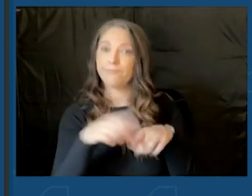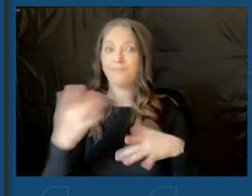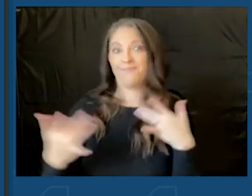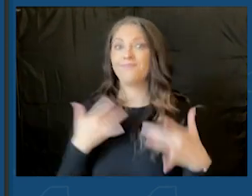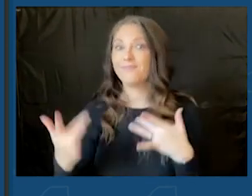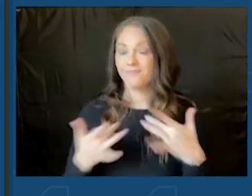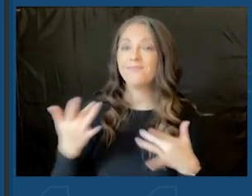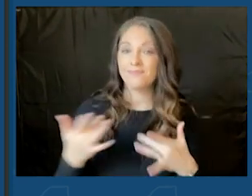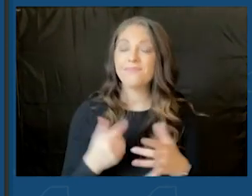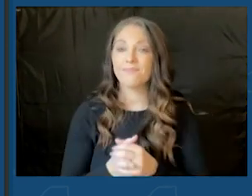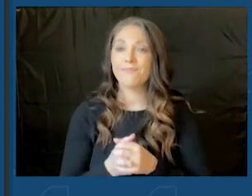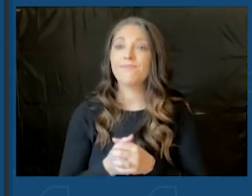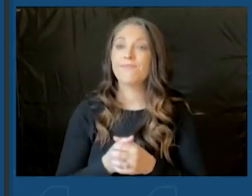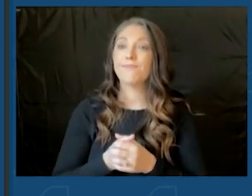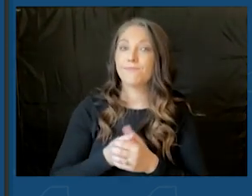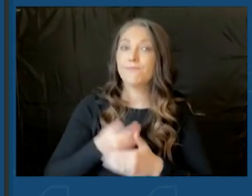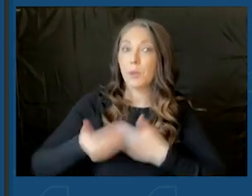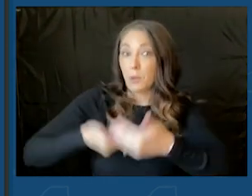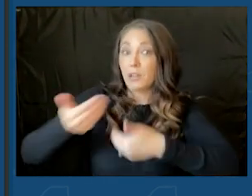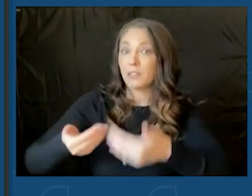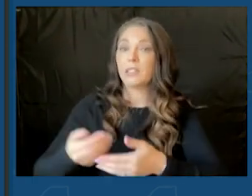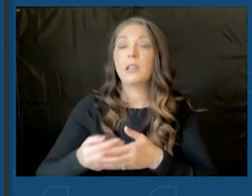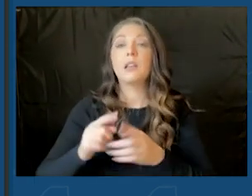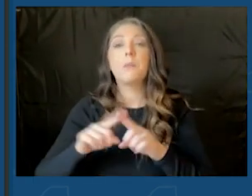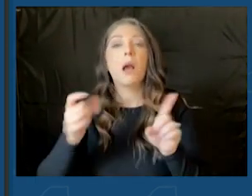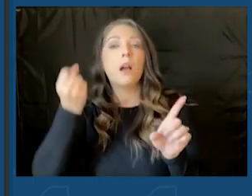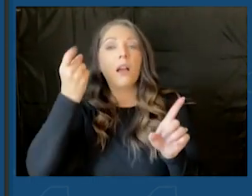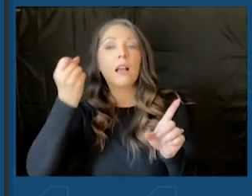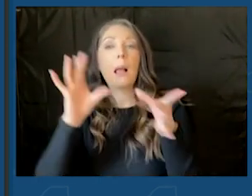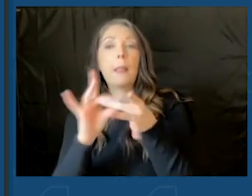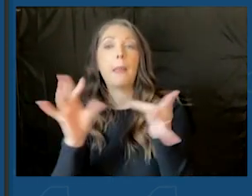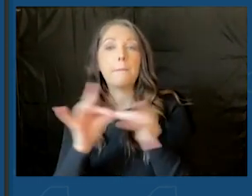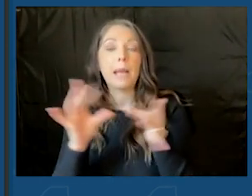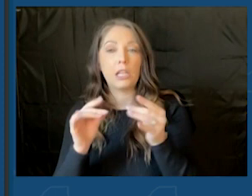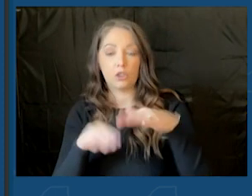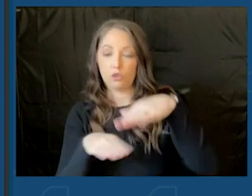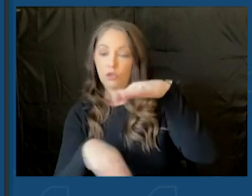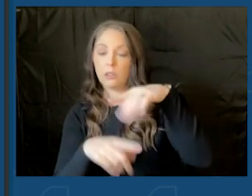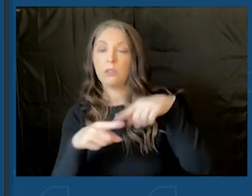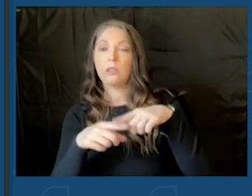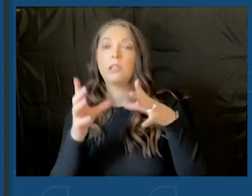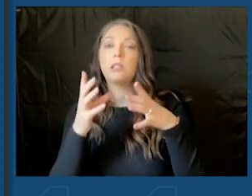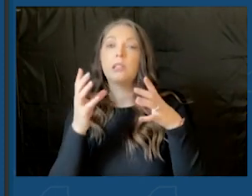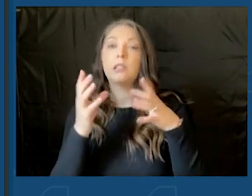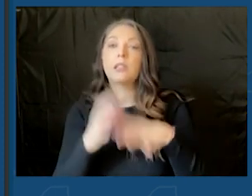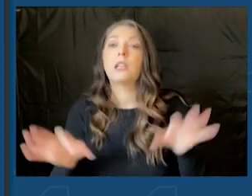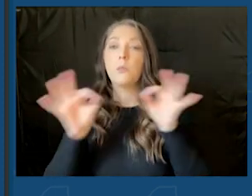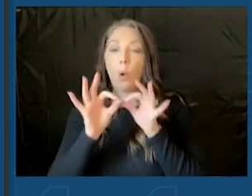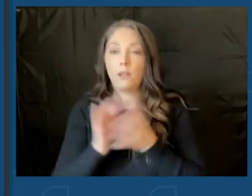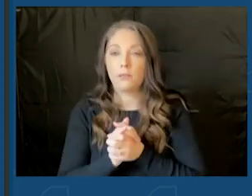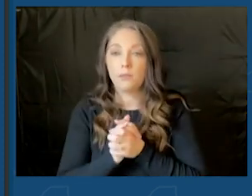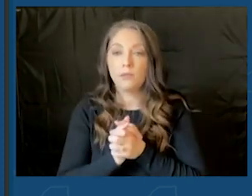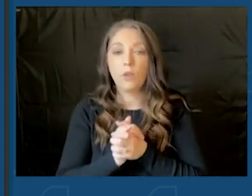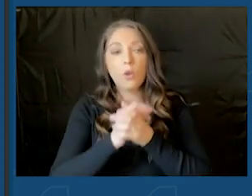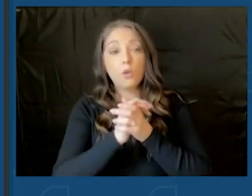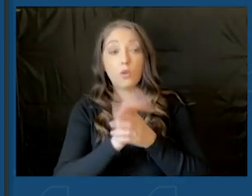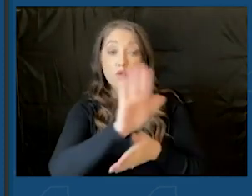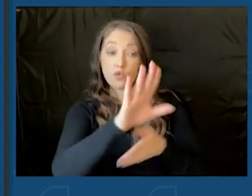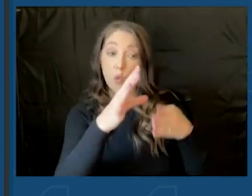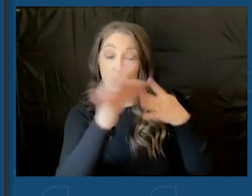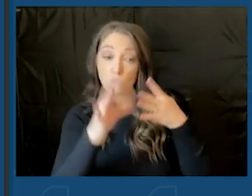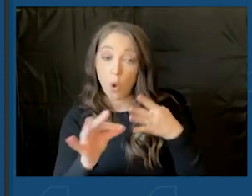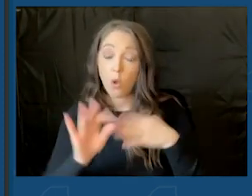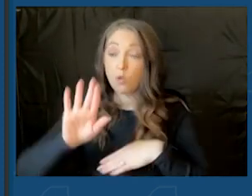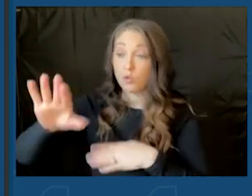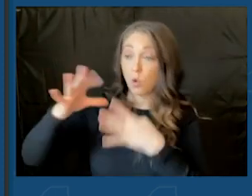big progress, but also the message at the bottom is very important. Let's respect each other's choices. What that means